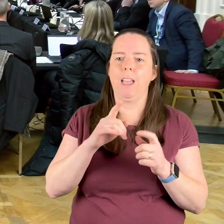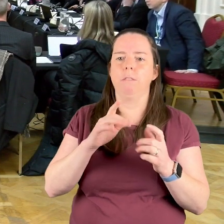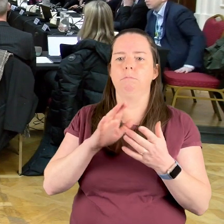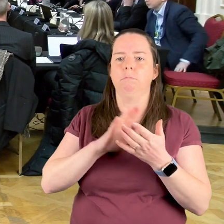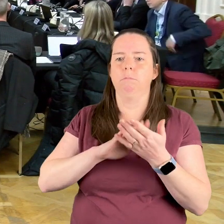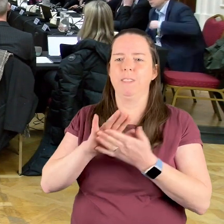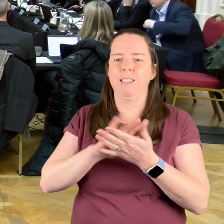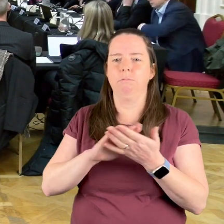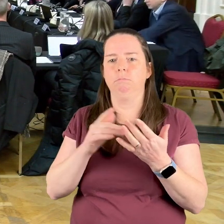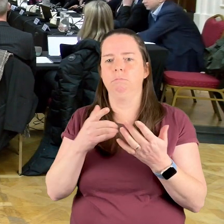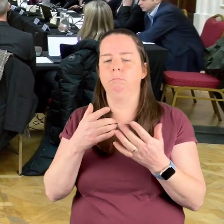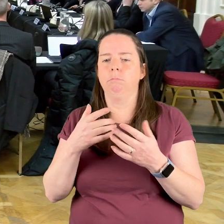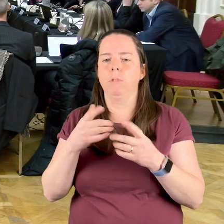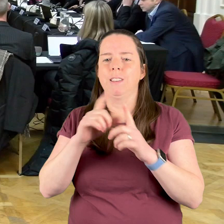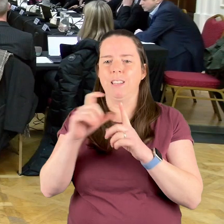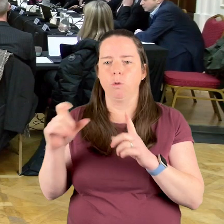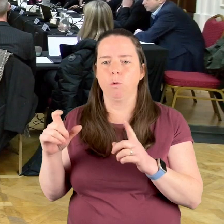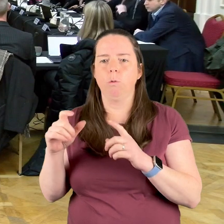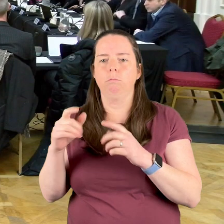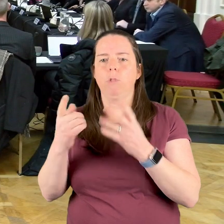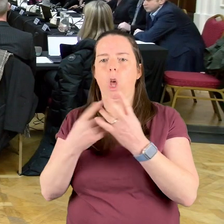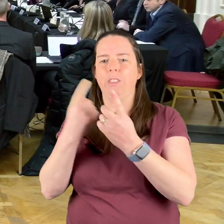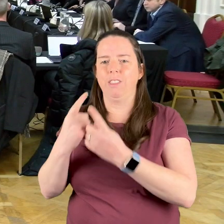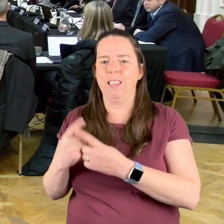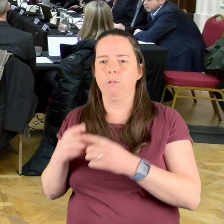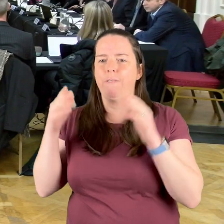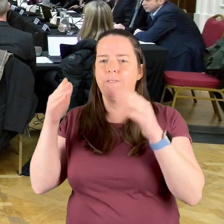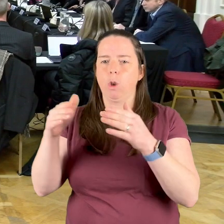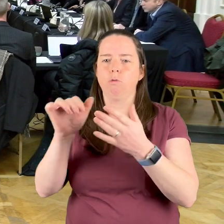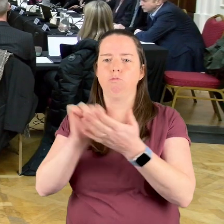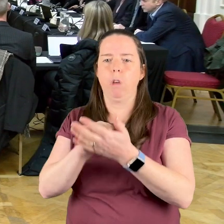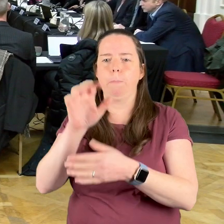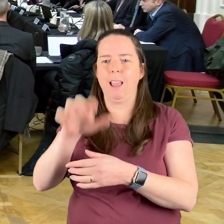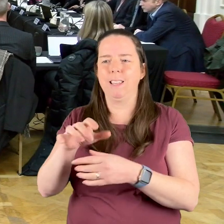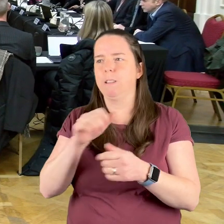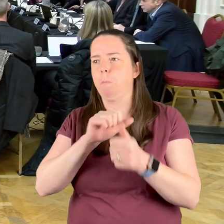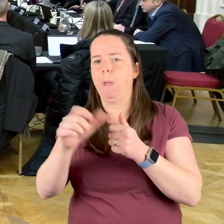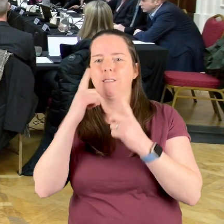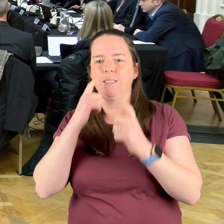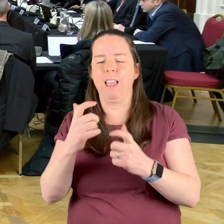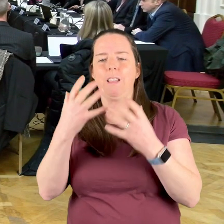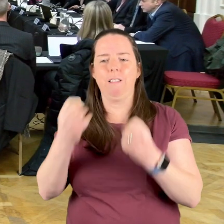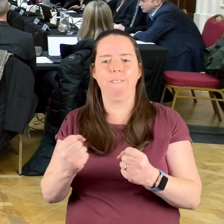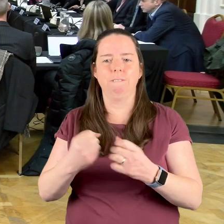digital and other things to be able to focus them in the right places to get the best care.